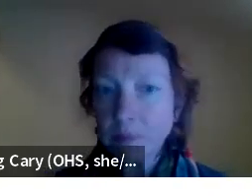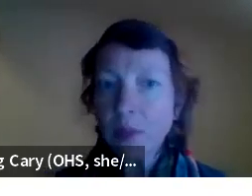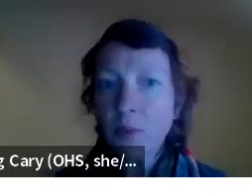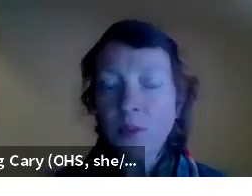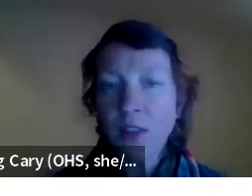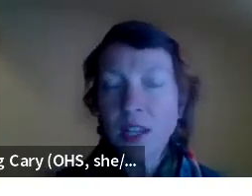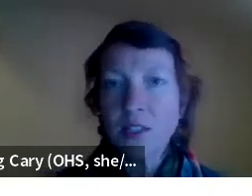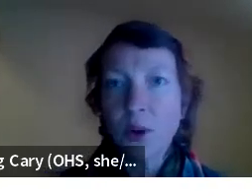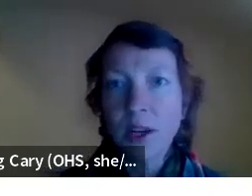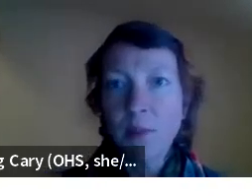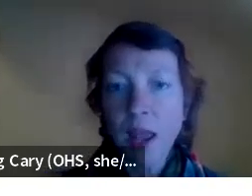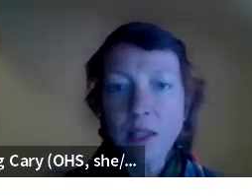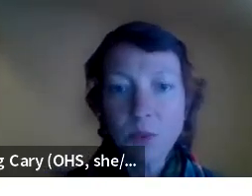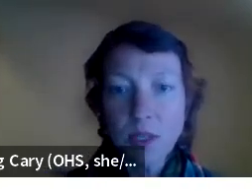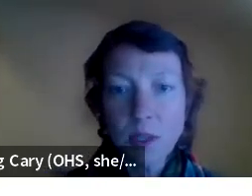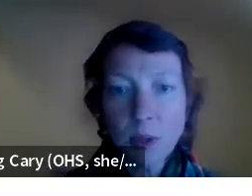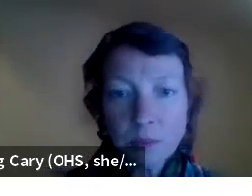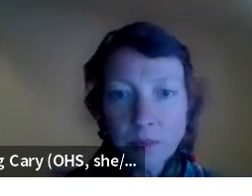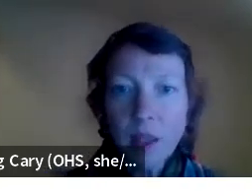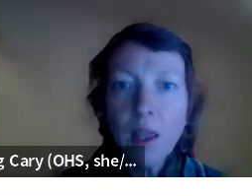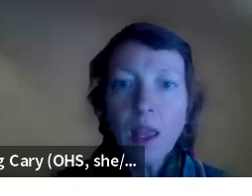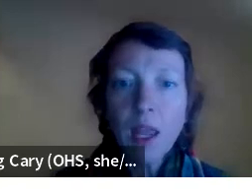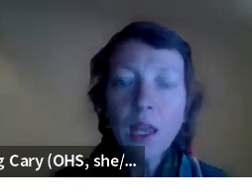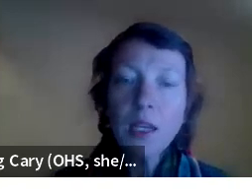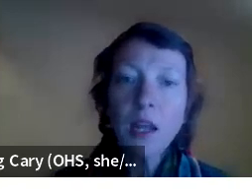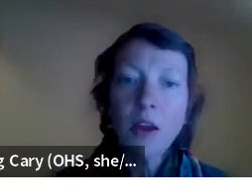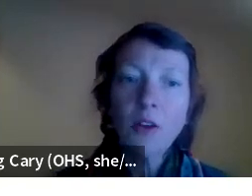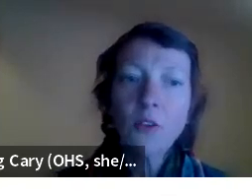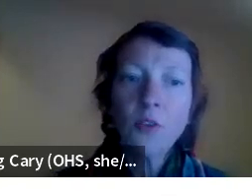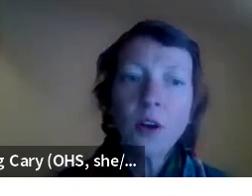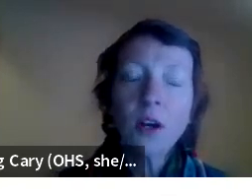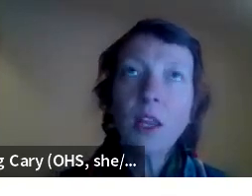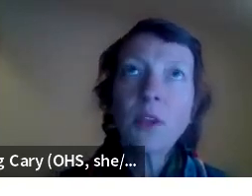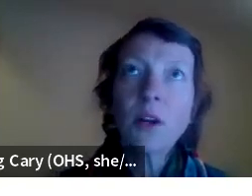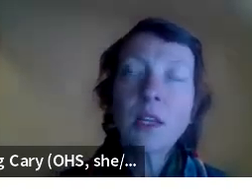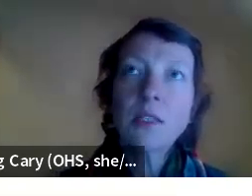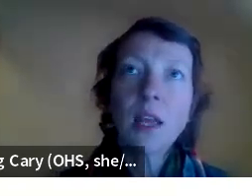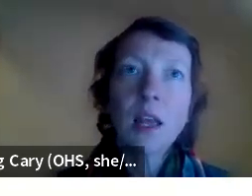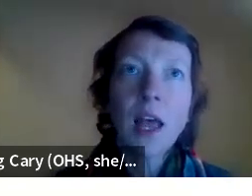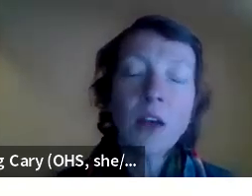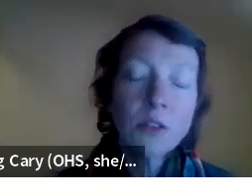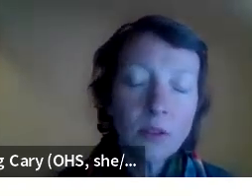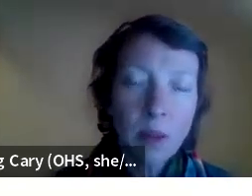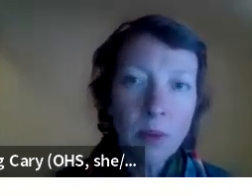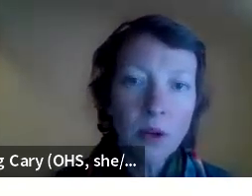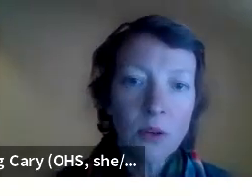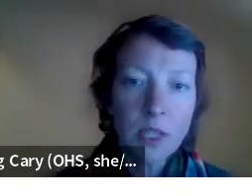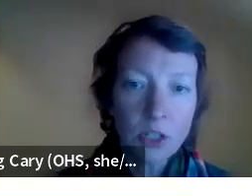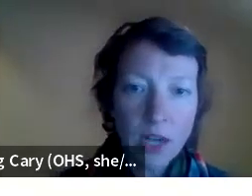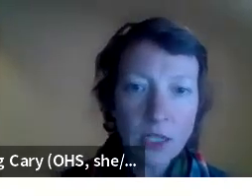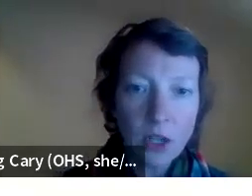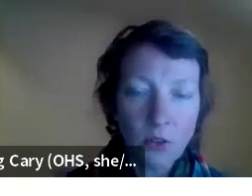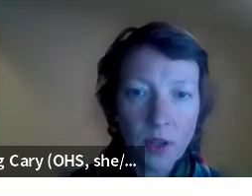isolation with 5 days of wearing a mask is reasonable. And for if there is a household member who